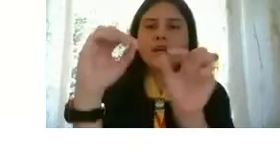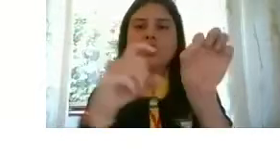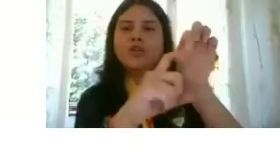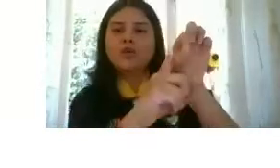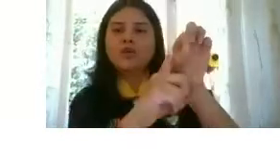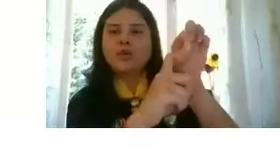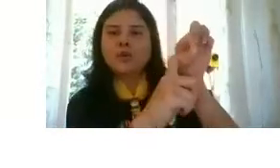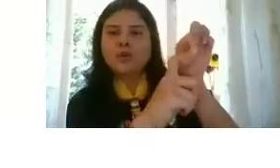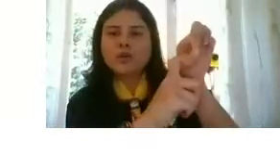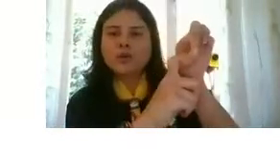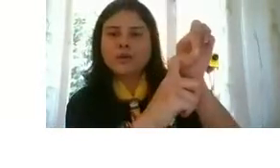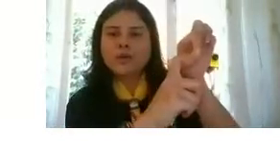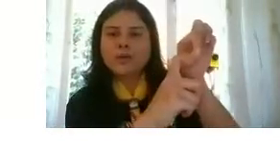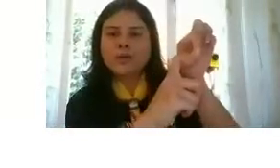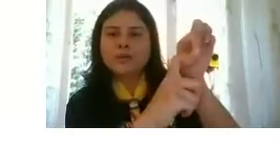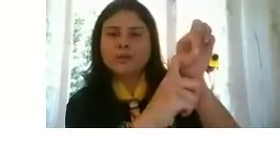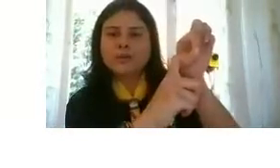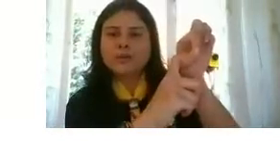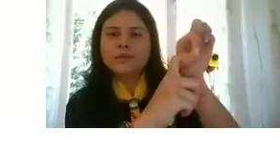yeah, Q,